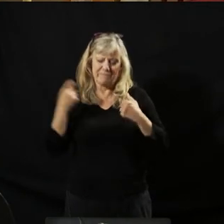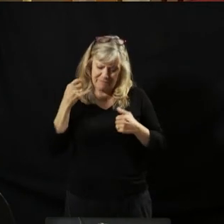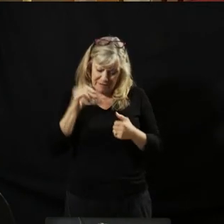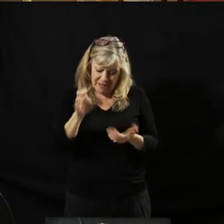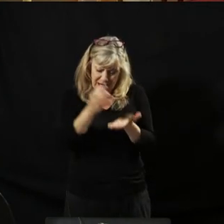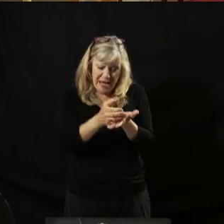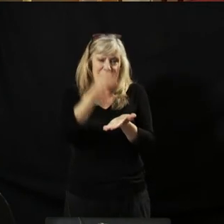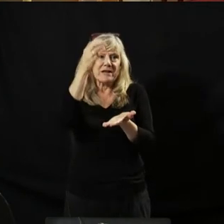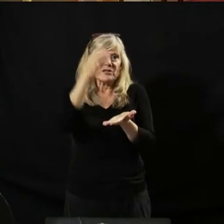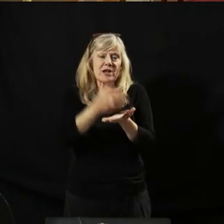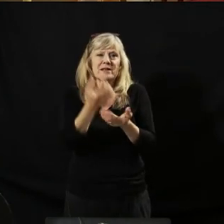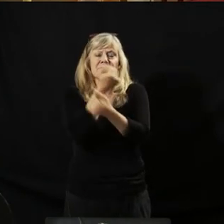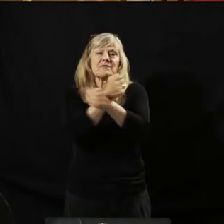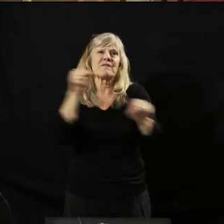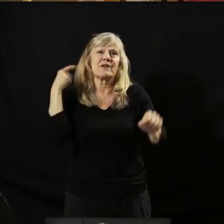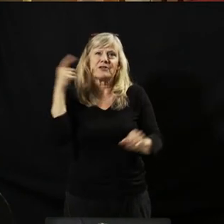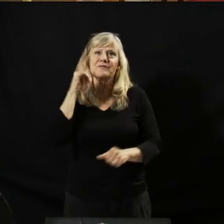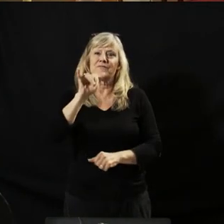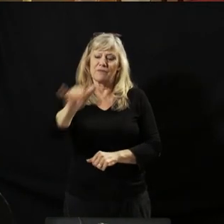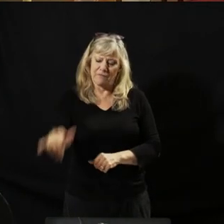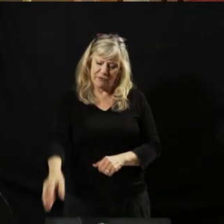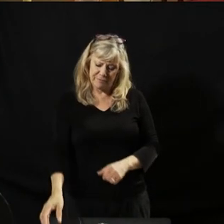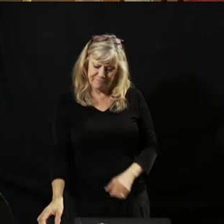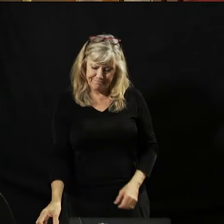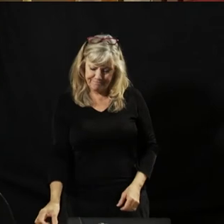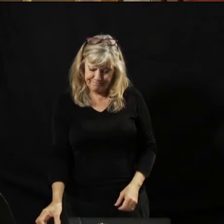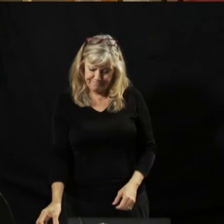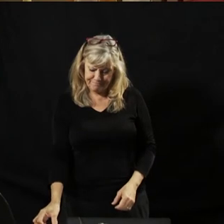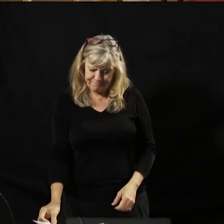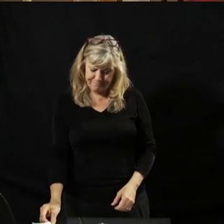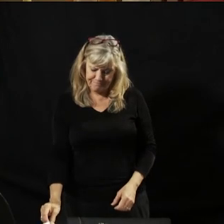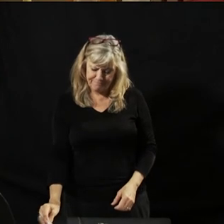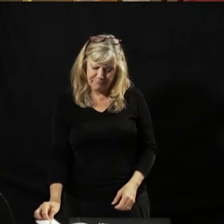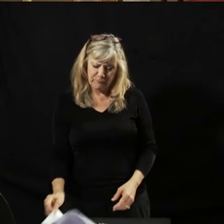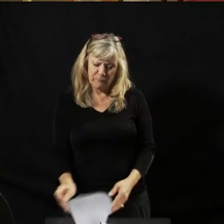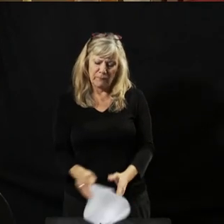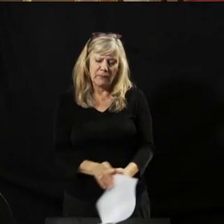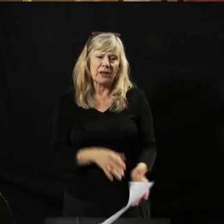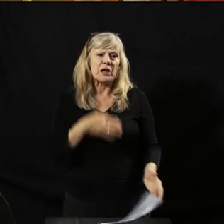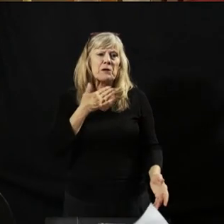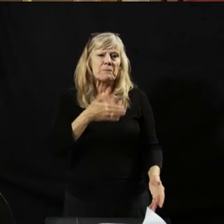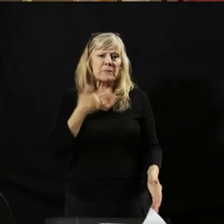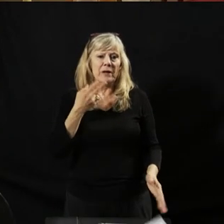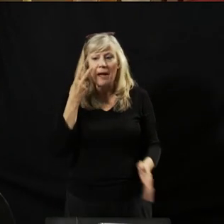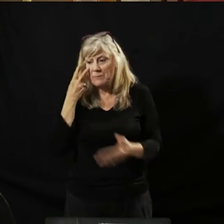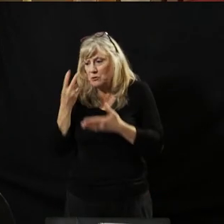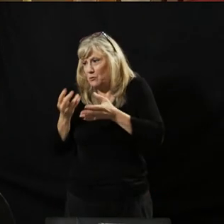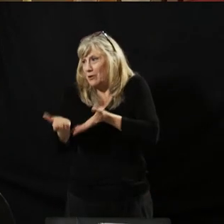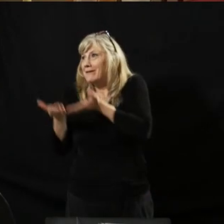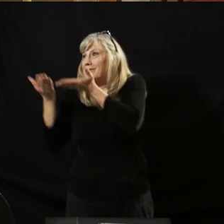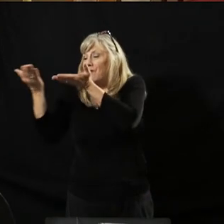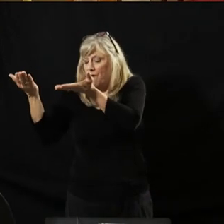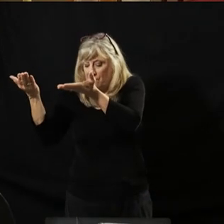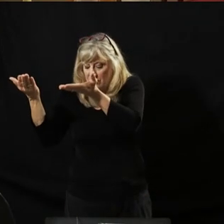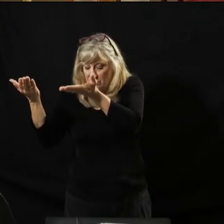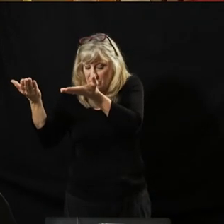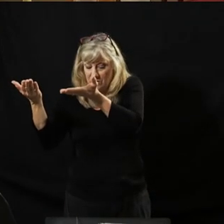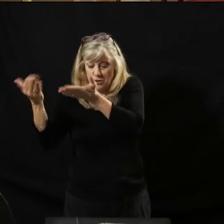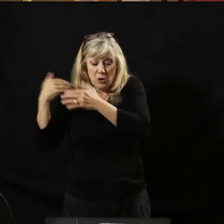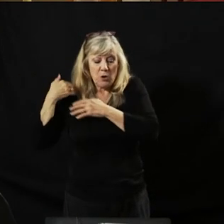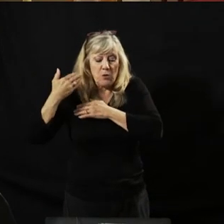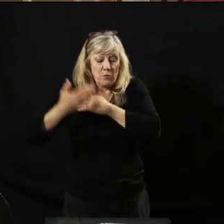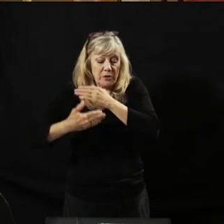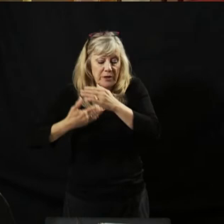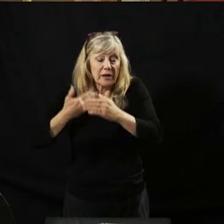of everlasting salvation. Be pleased to look upon these offerings with a serene and